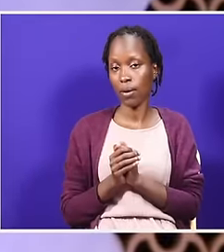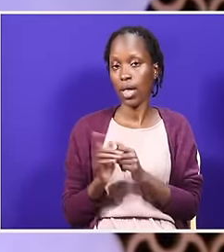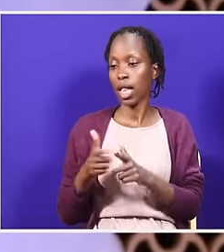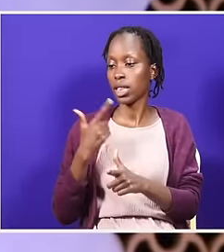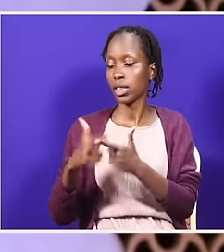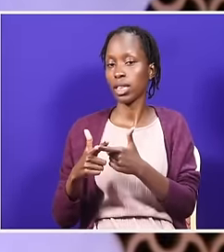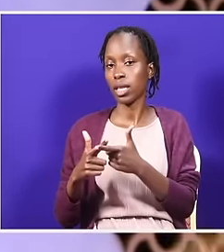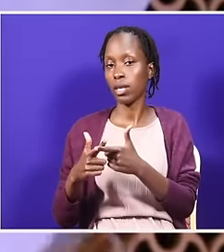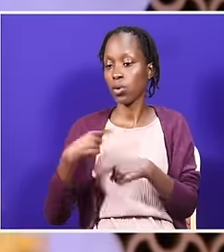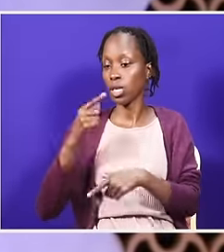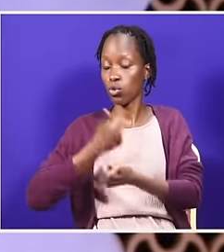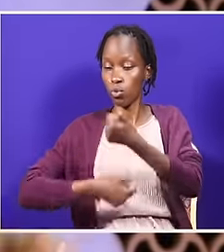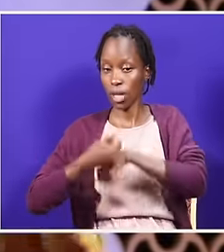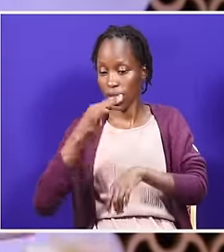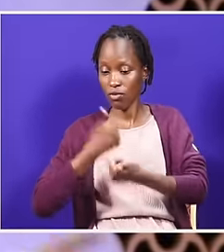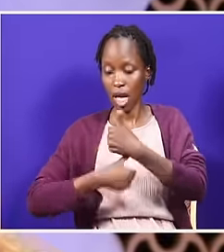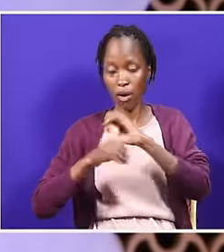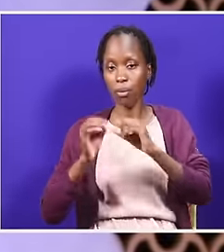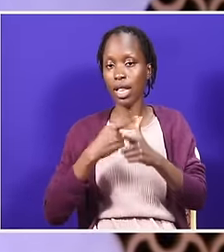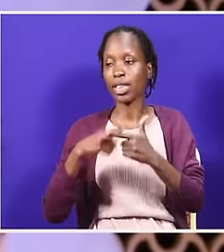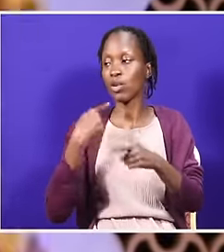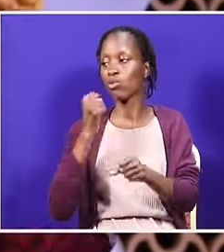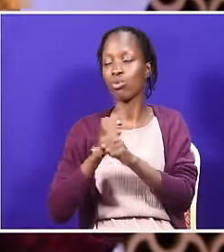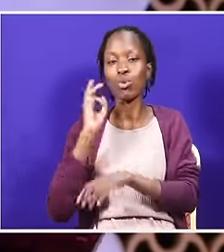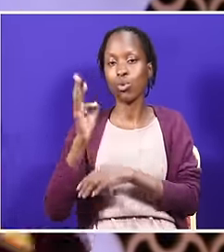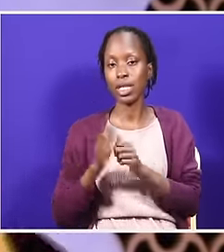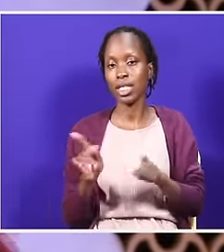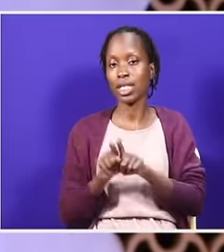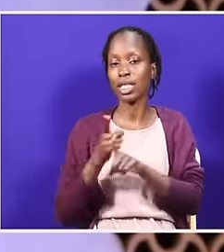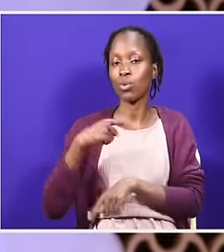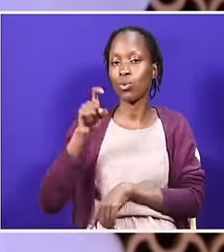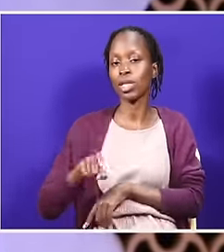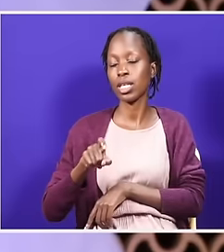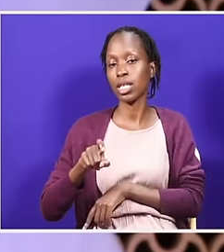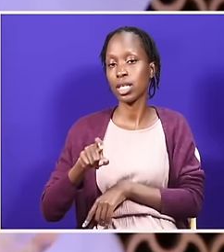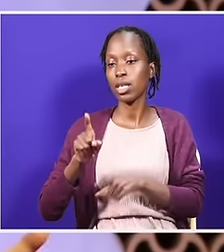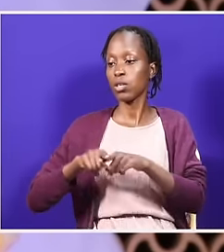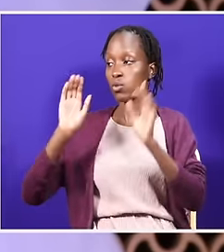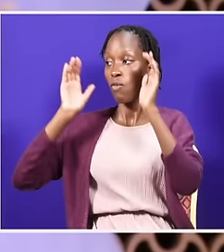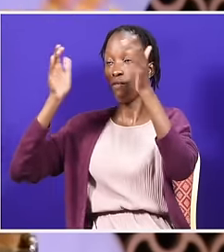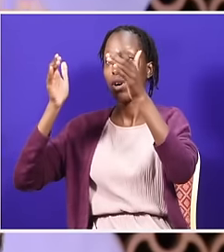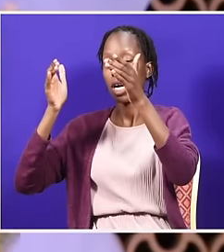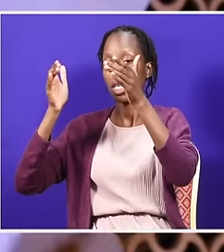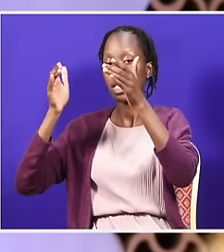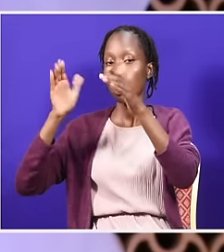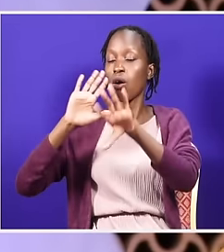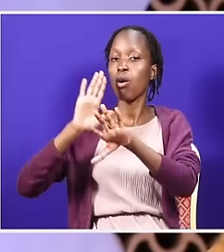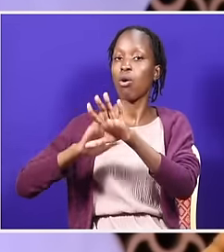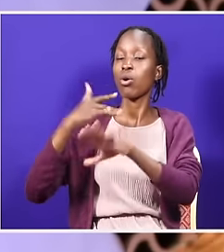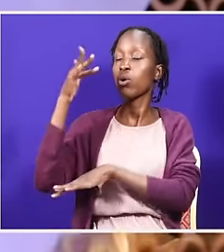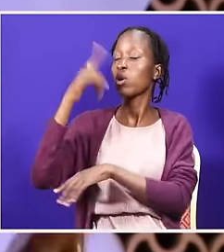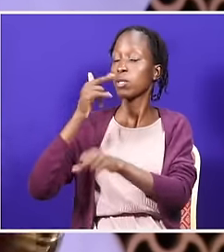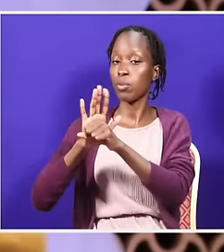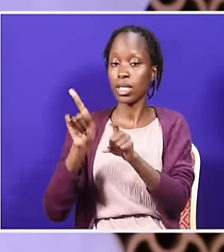this. We have to do this together. We have to focus on the big